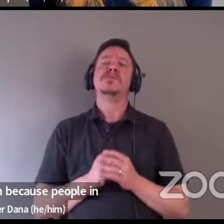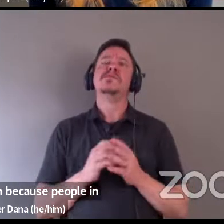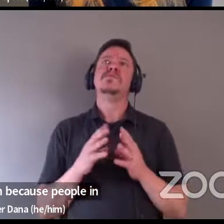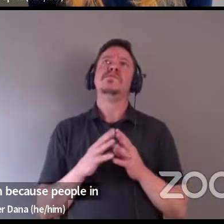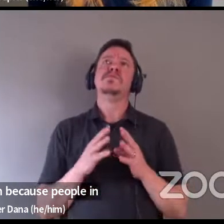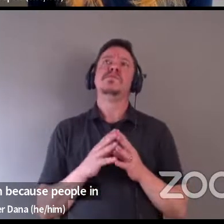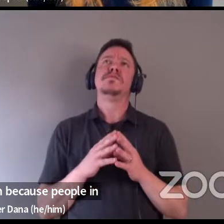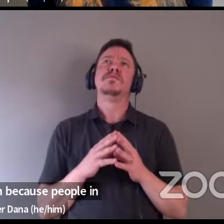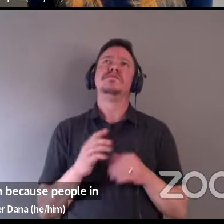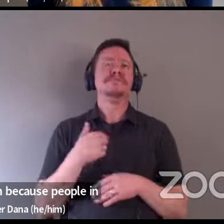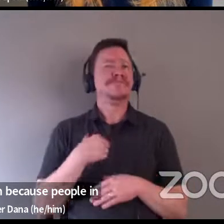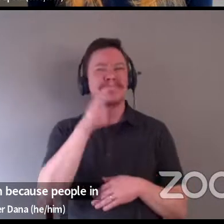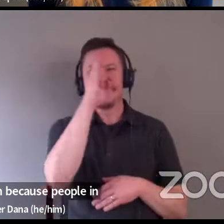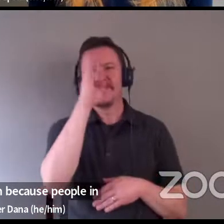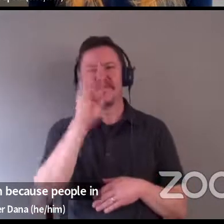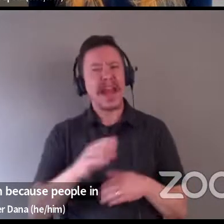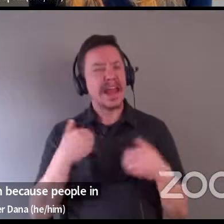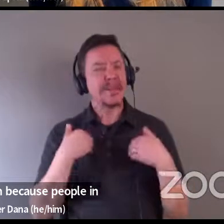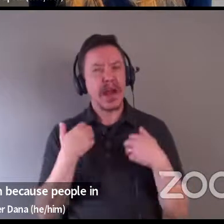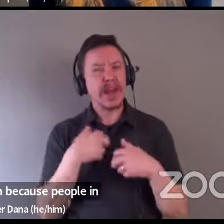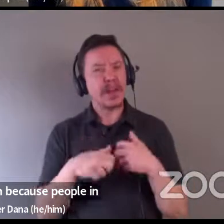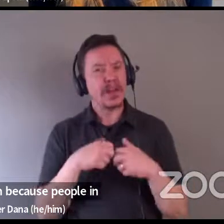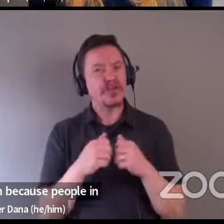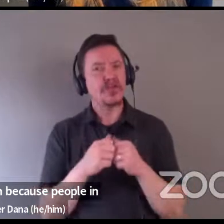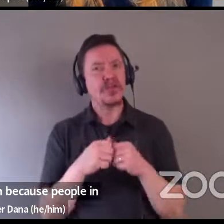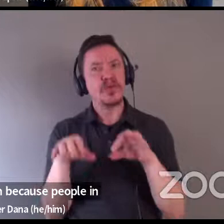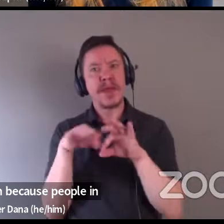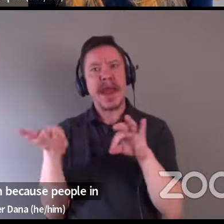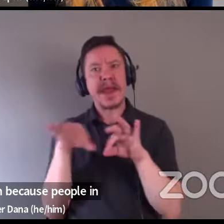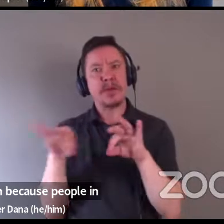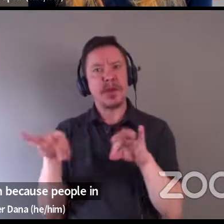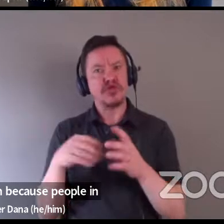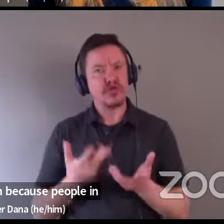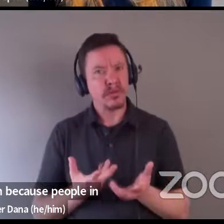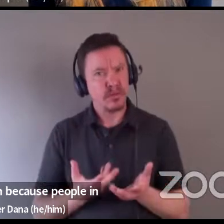I never had an issue with language,